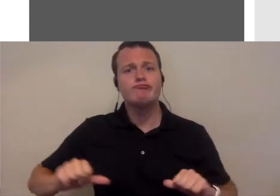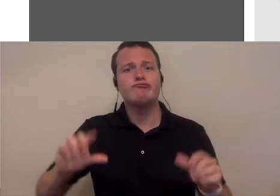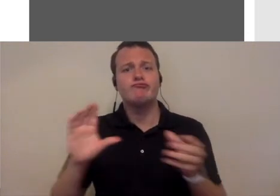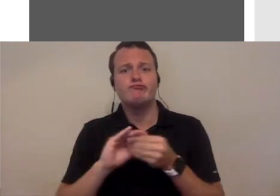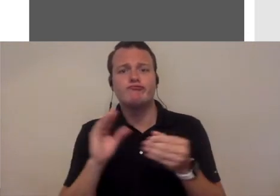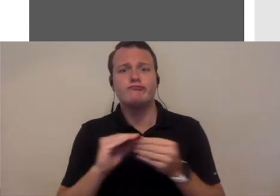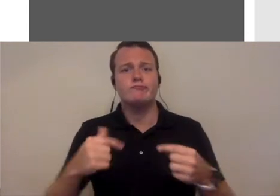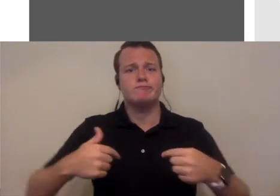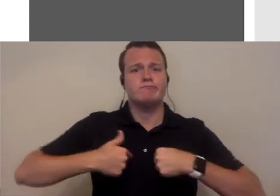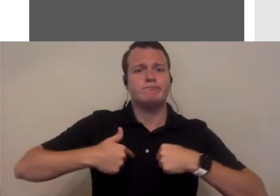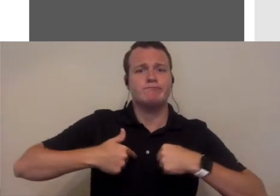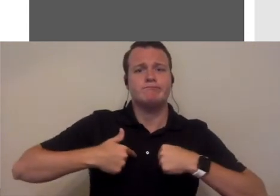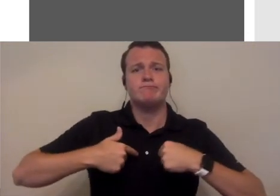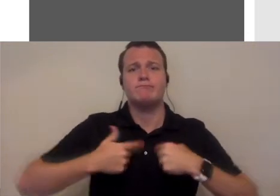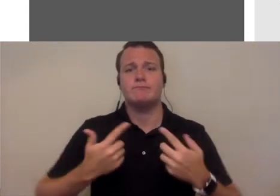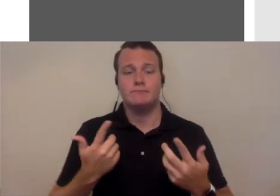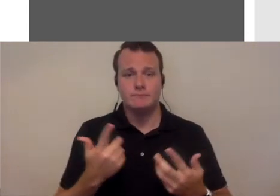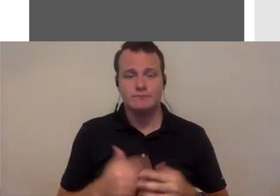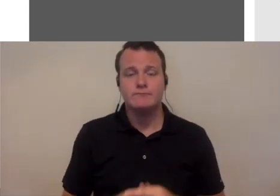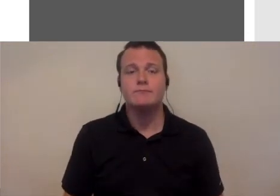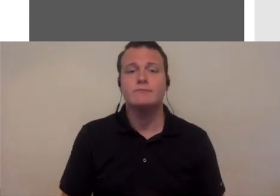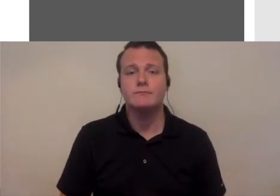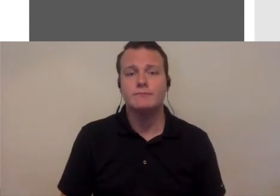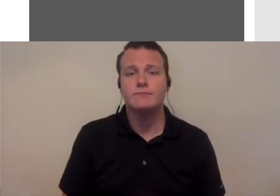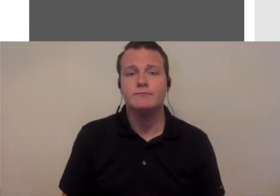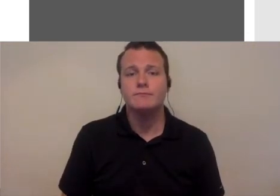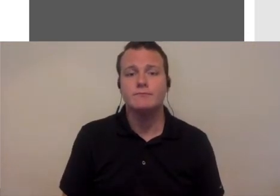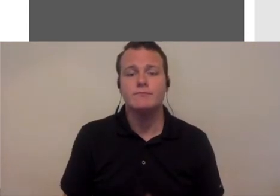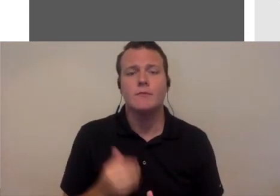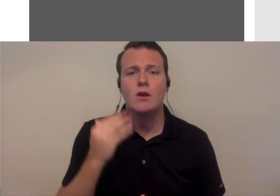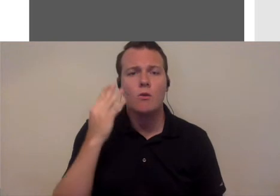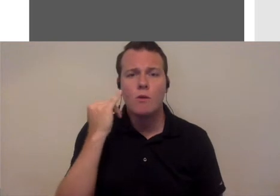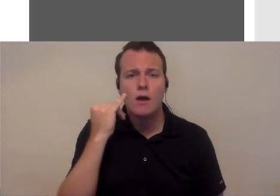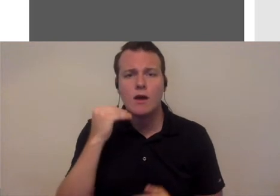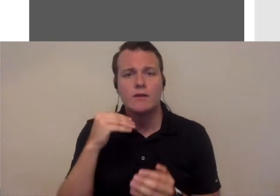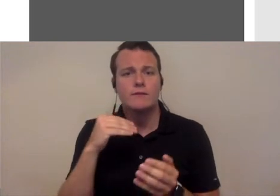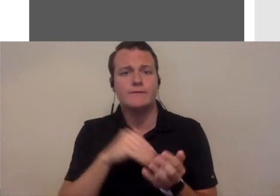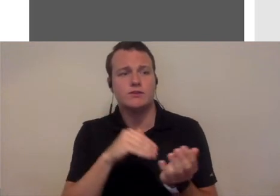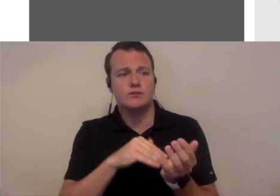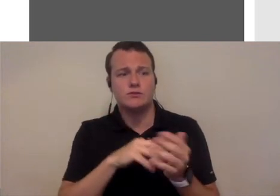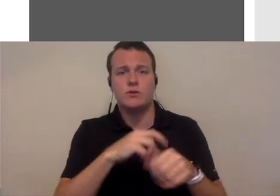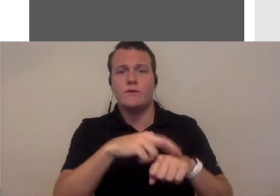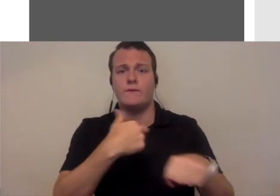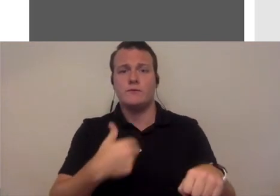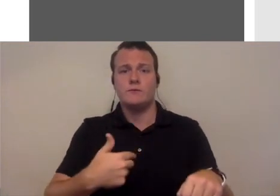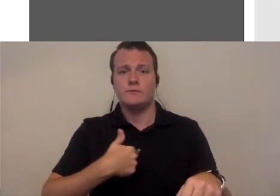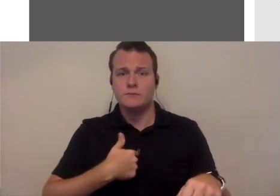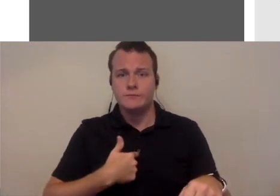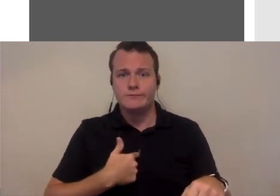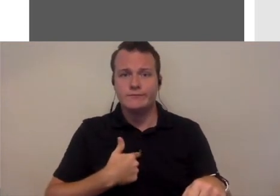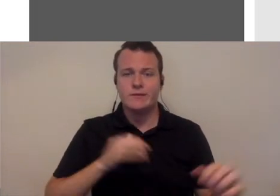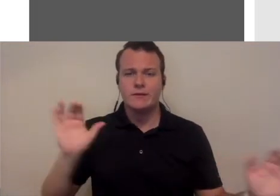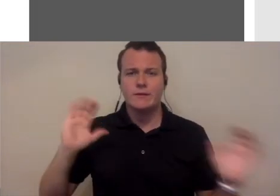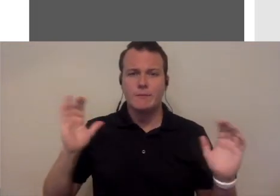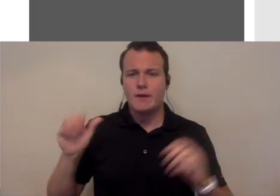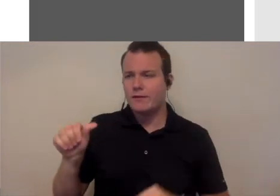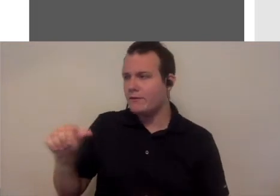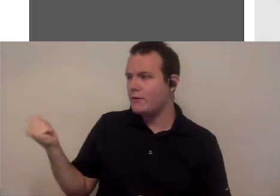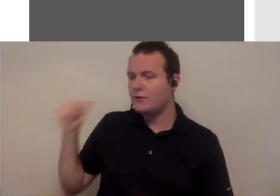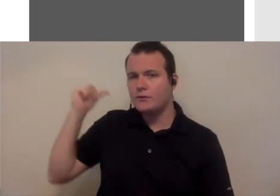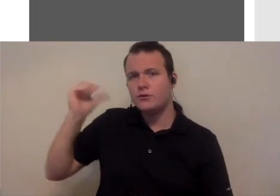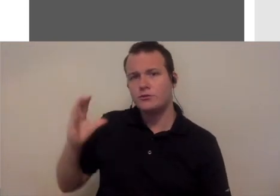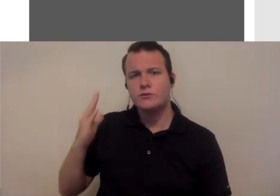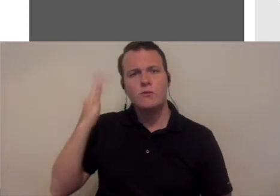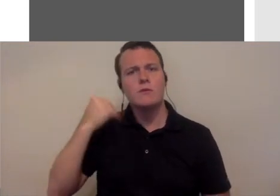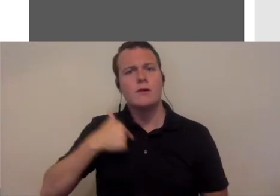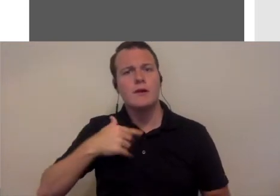This is all about you. And why should the physician refer to you than another audiologist? What is it that makes